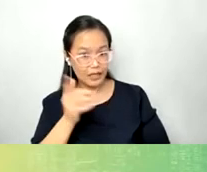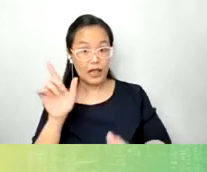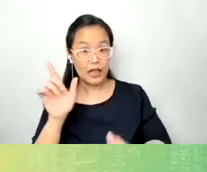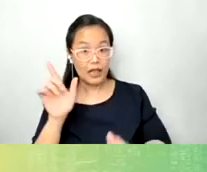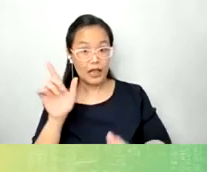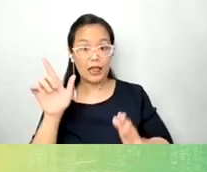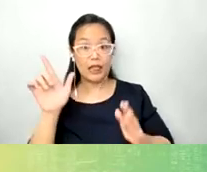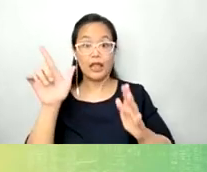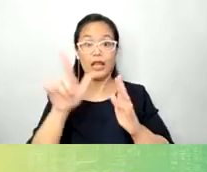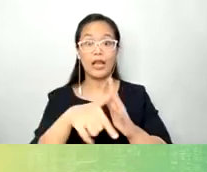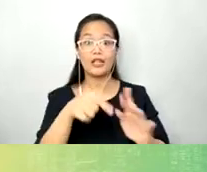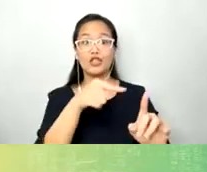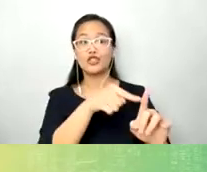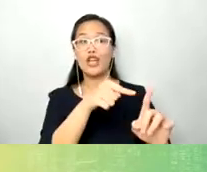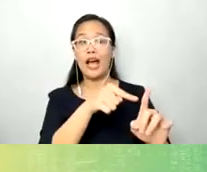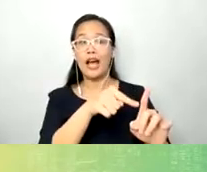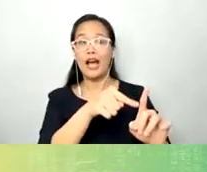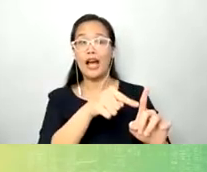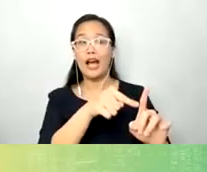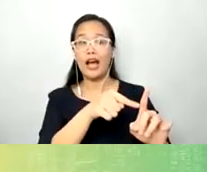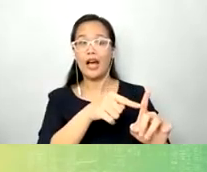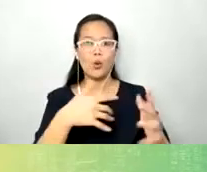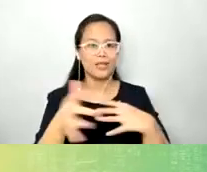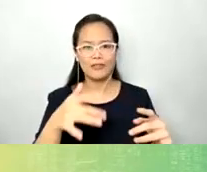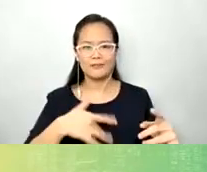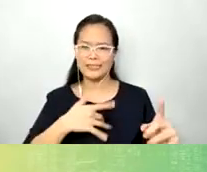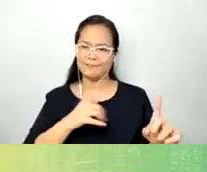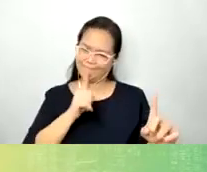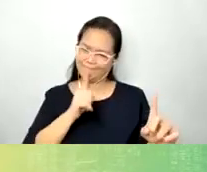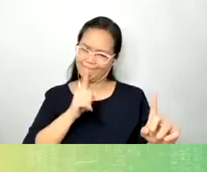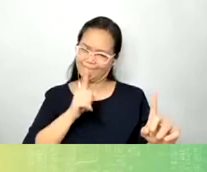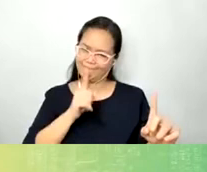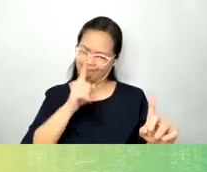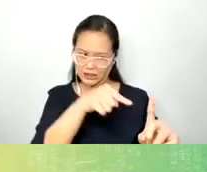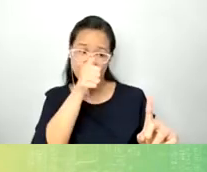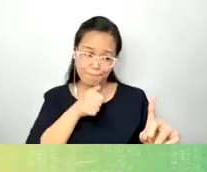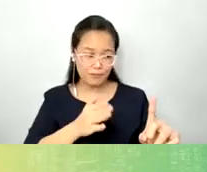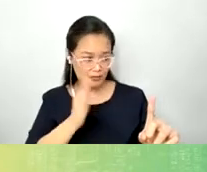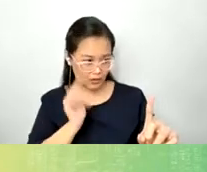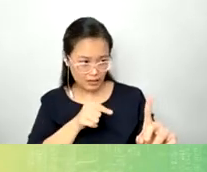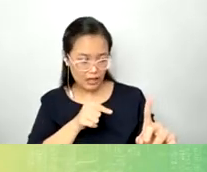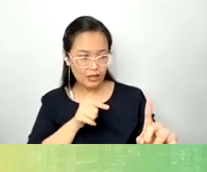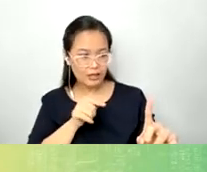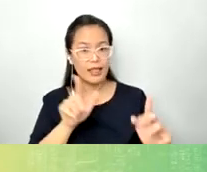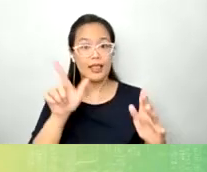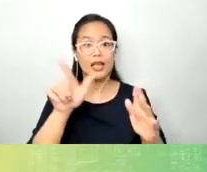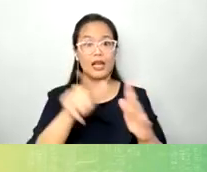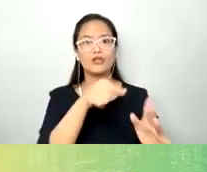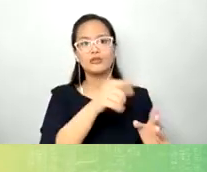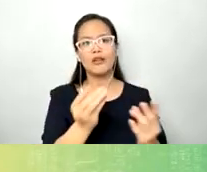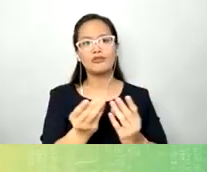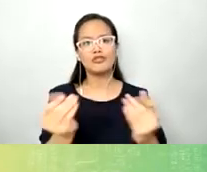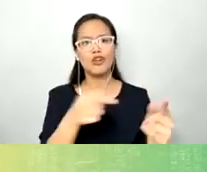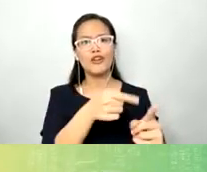solution. And so titiisin mo yon. And so it's really very difficult. I guess it's the purpose that you have set